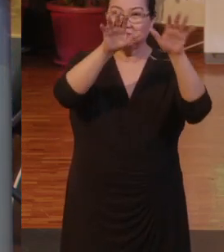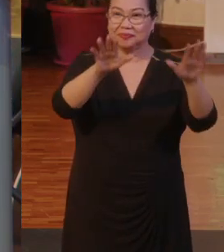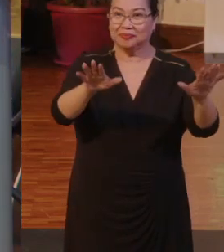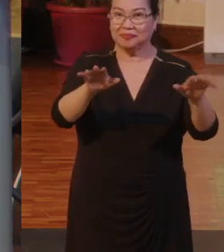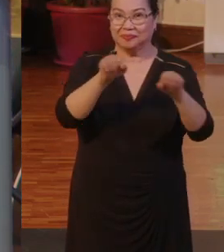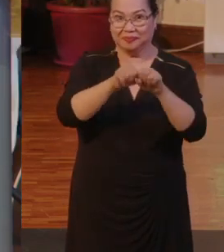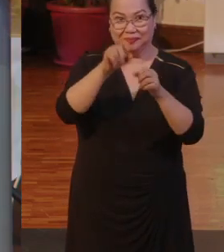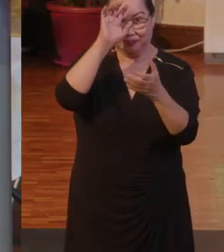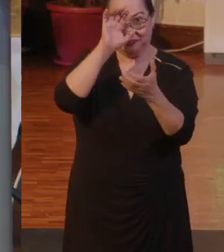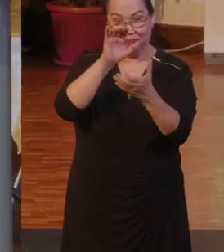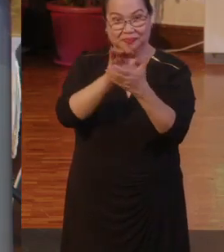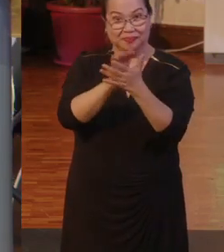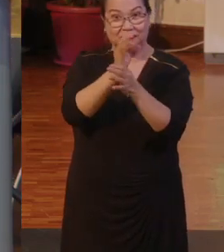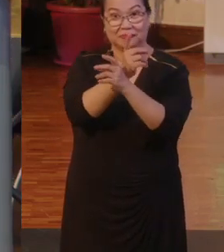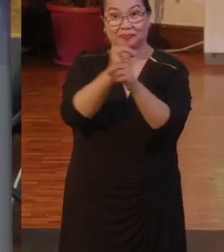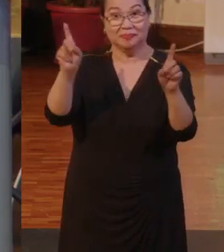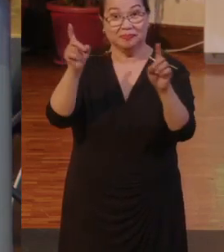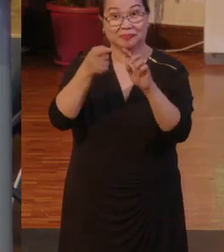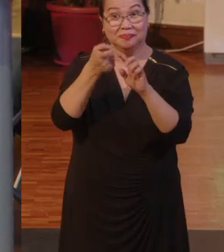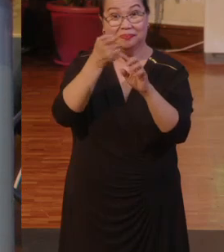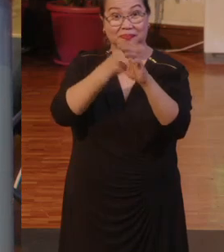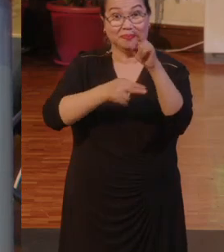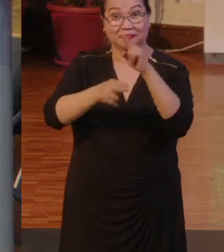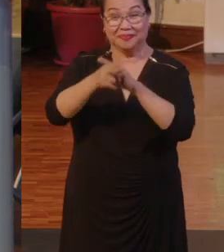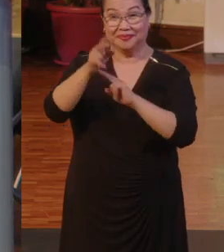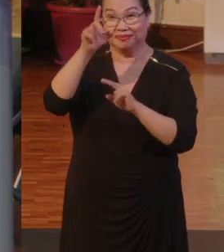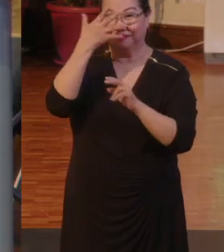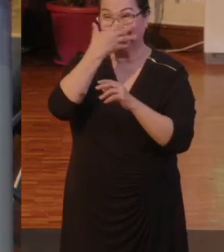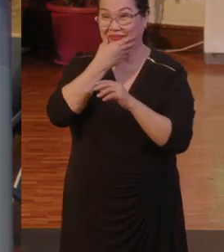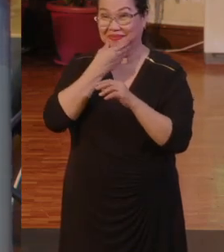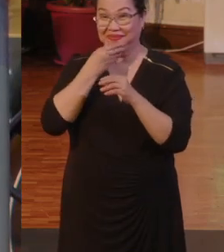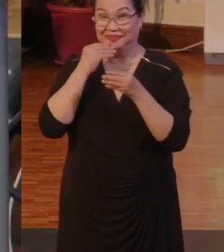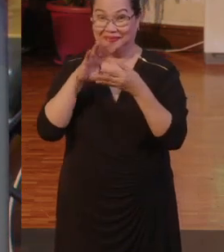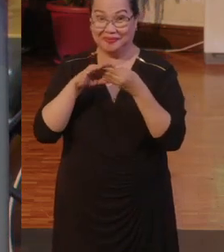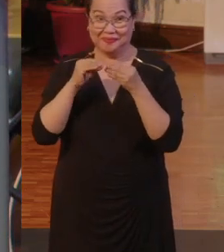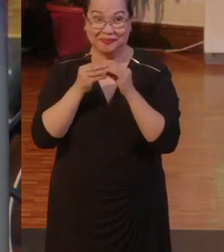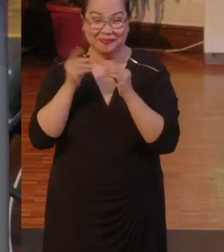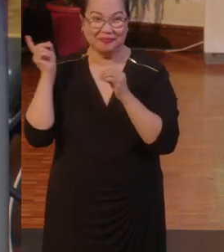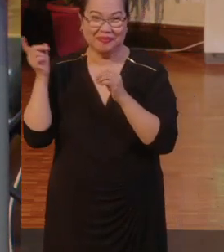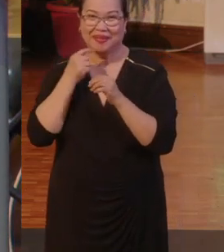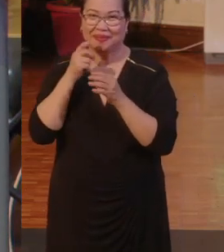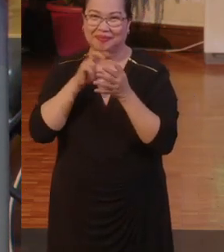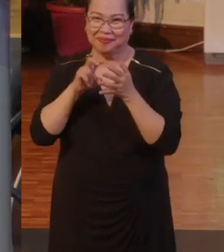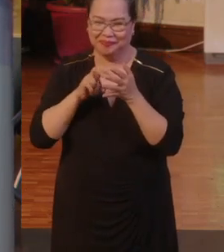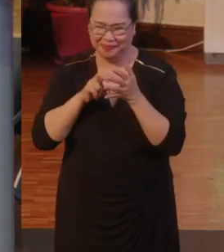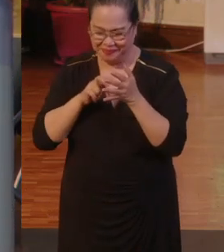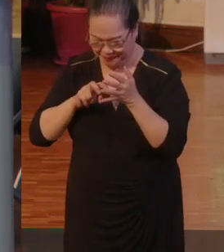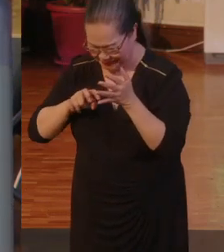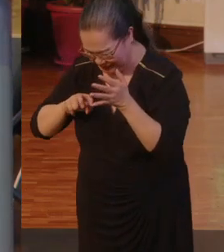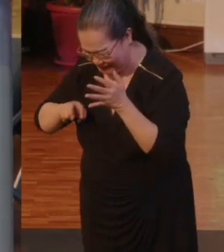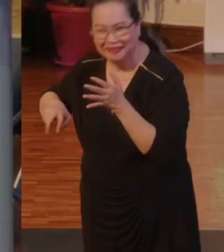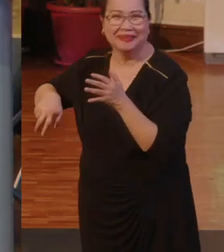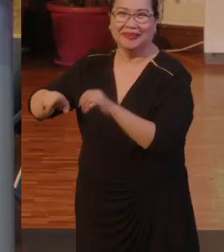I delivered you out of his hand. Ito pong napakagandang kwentong ito. Hindi ko na po babasahin dahil mahaba.